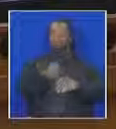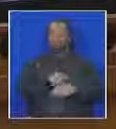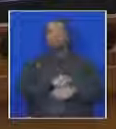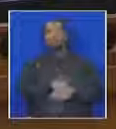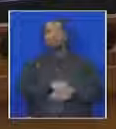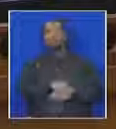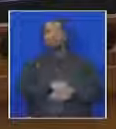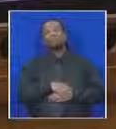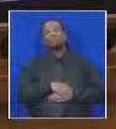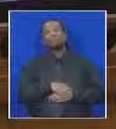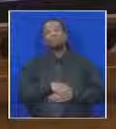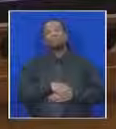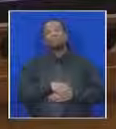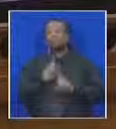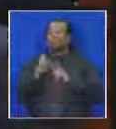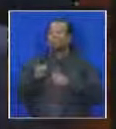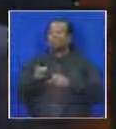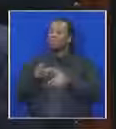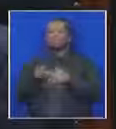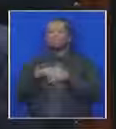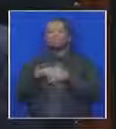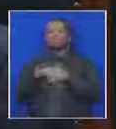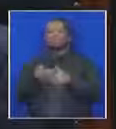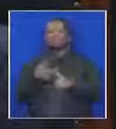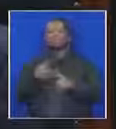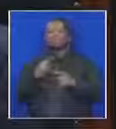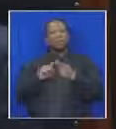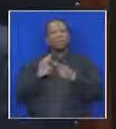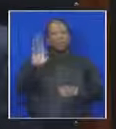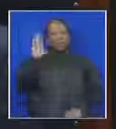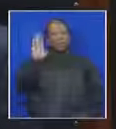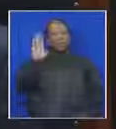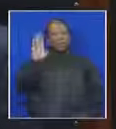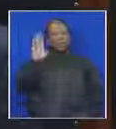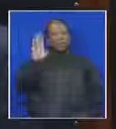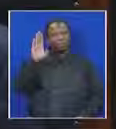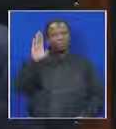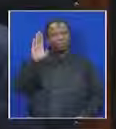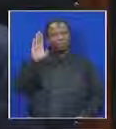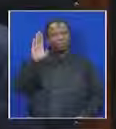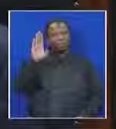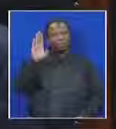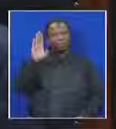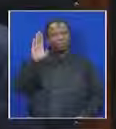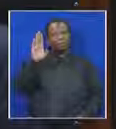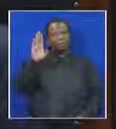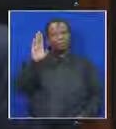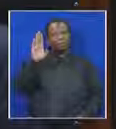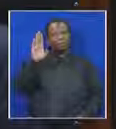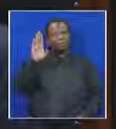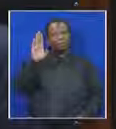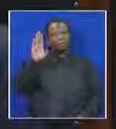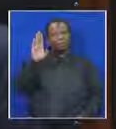Order, honorable members. On a point of order, Chair. Honorable members, allow a member to.